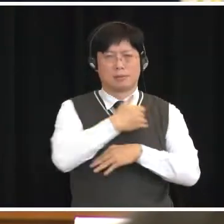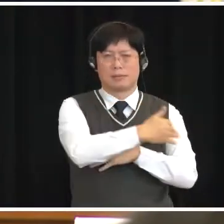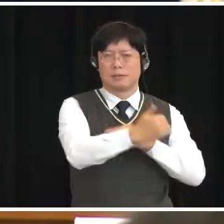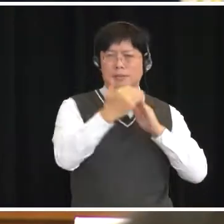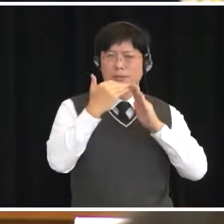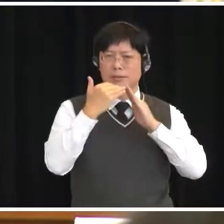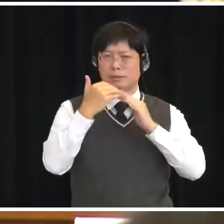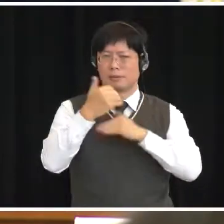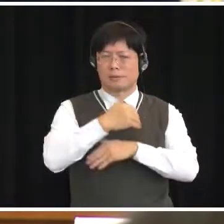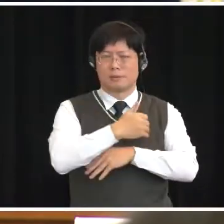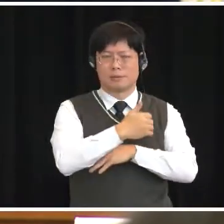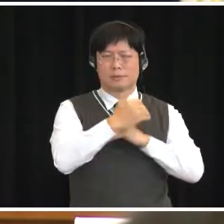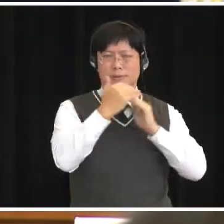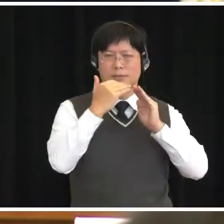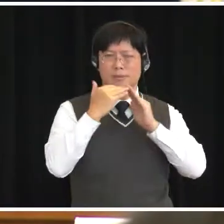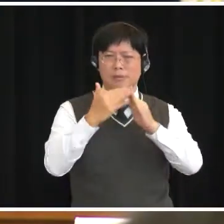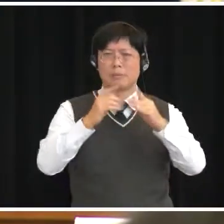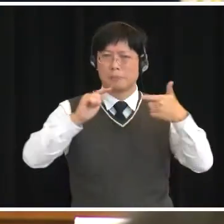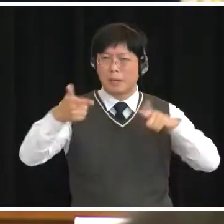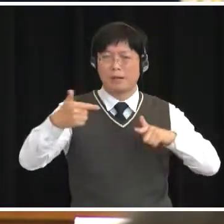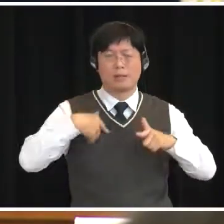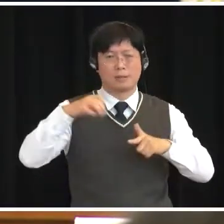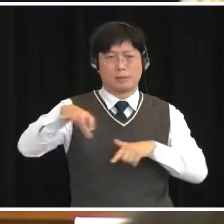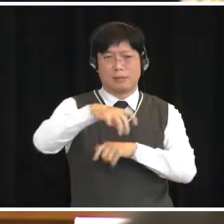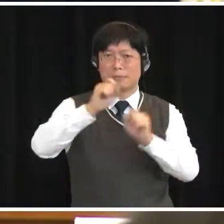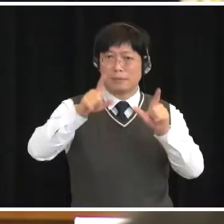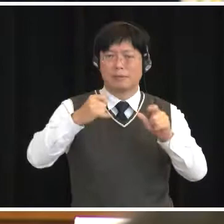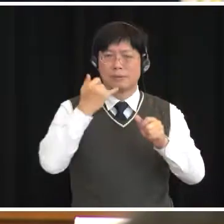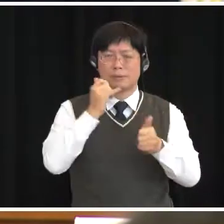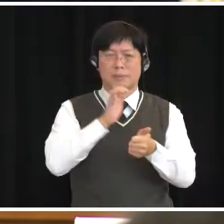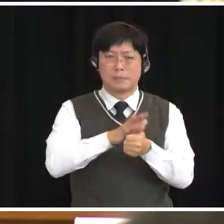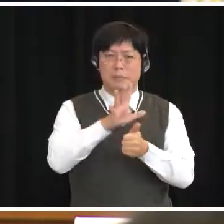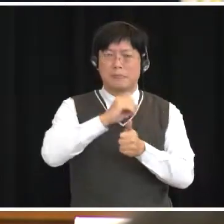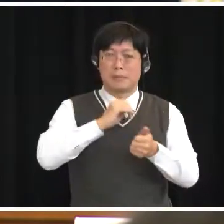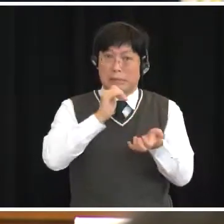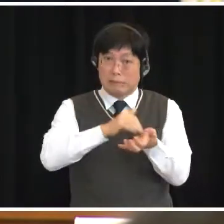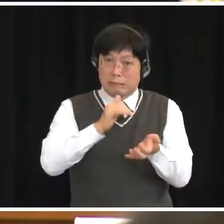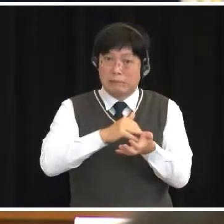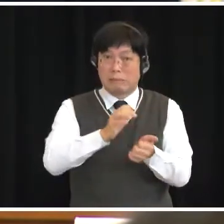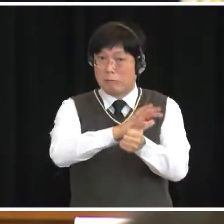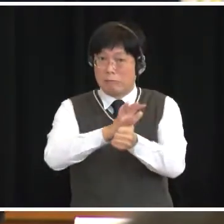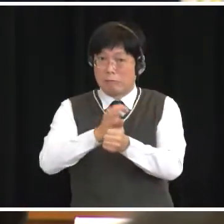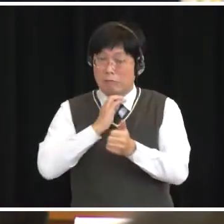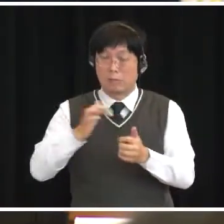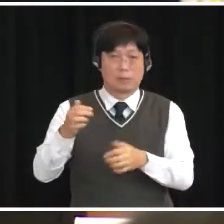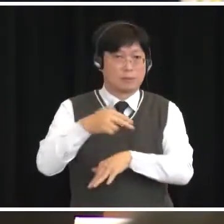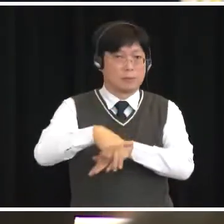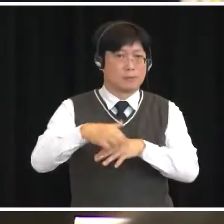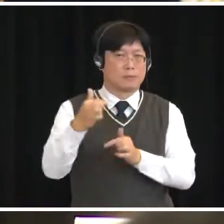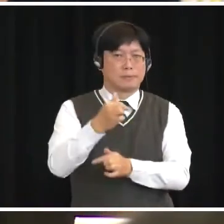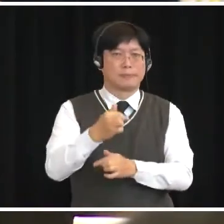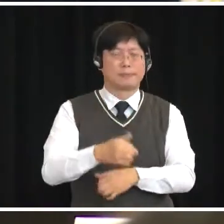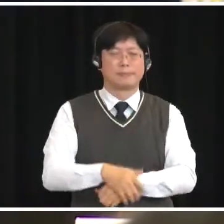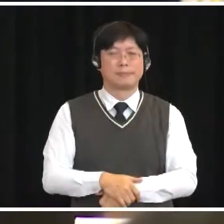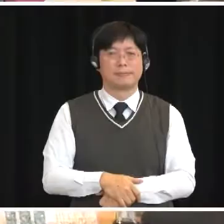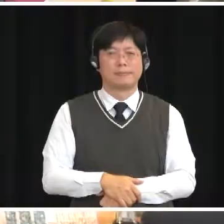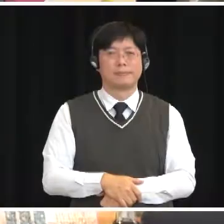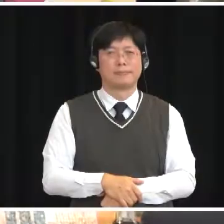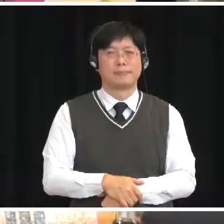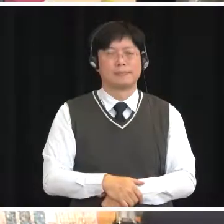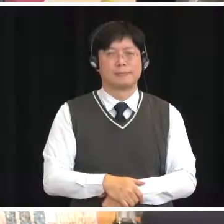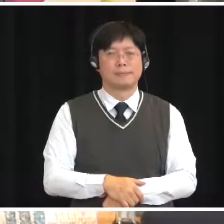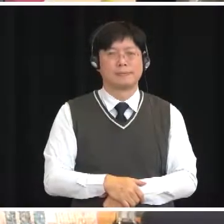can then come back to their communities to serve. We have been making these efforts.